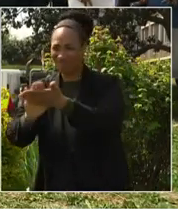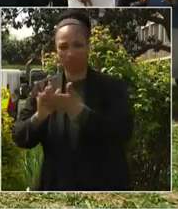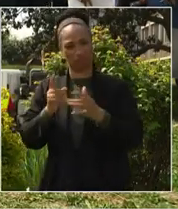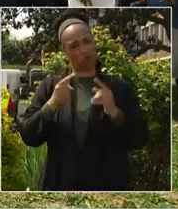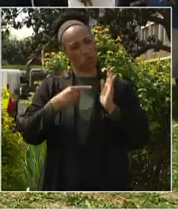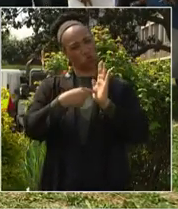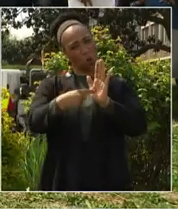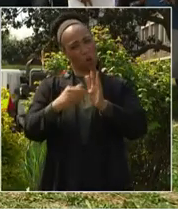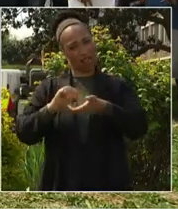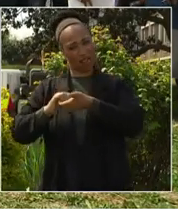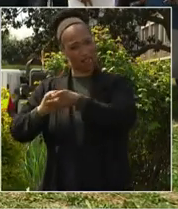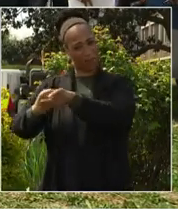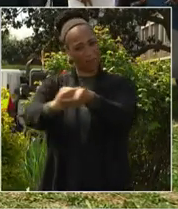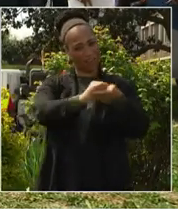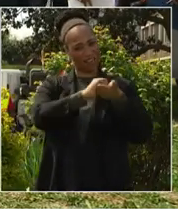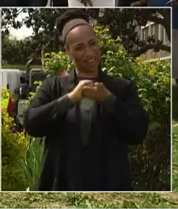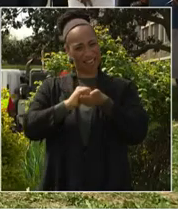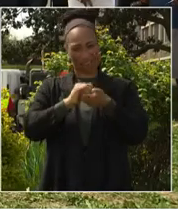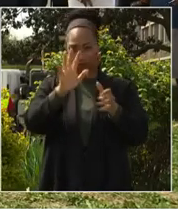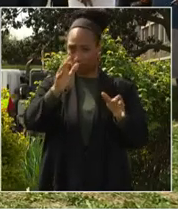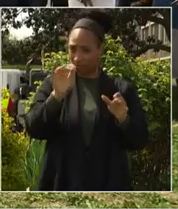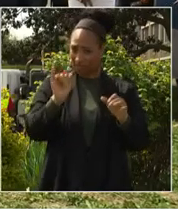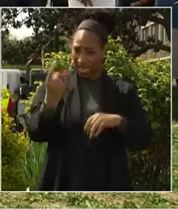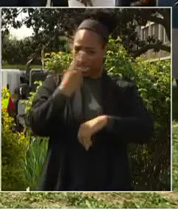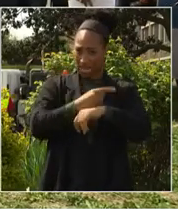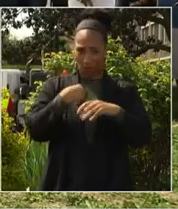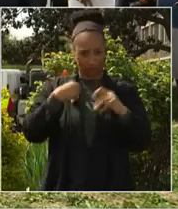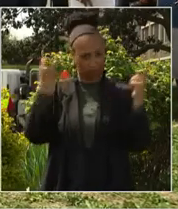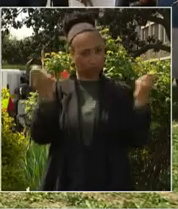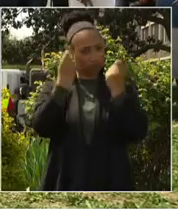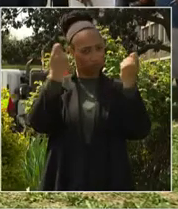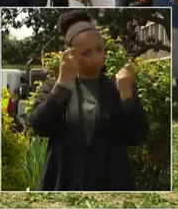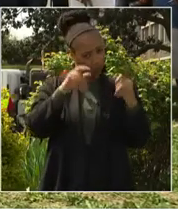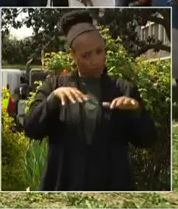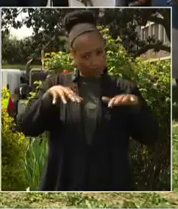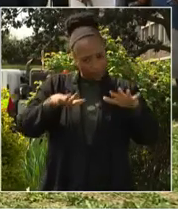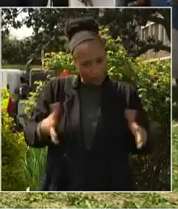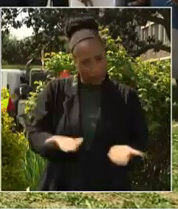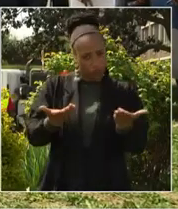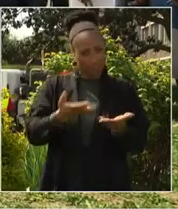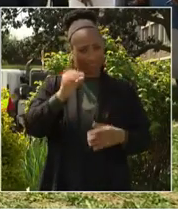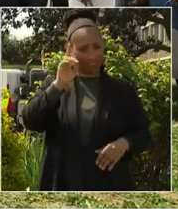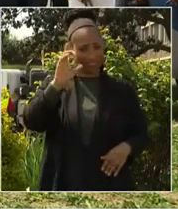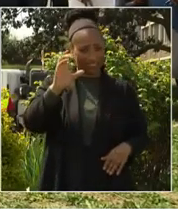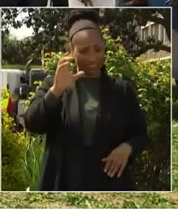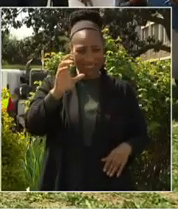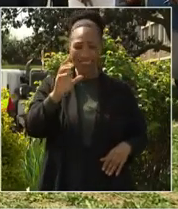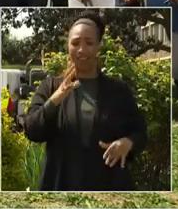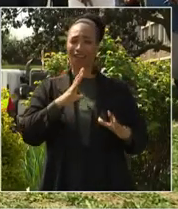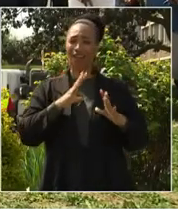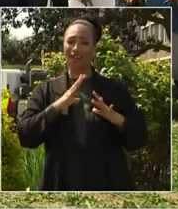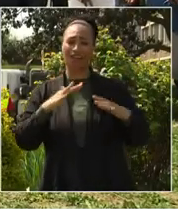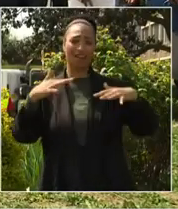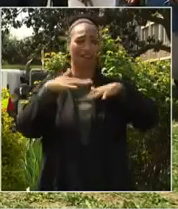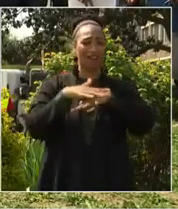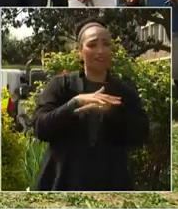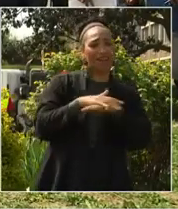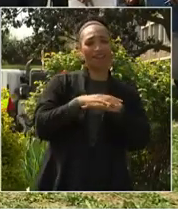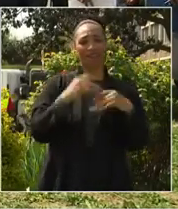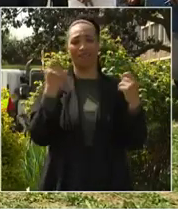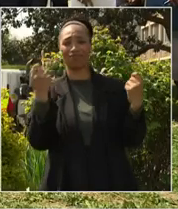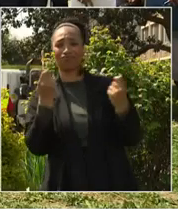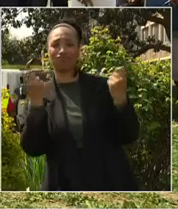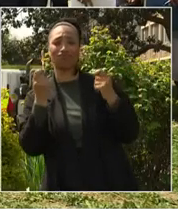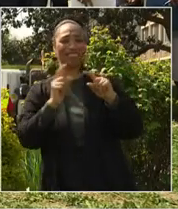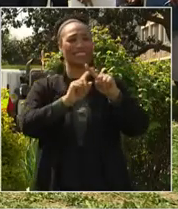of celebrations across the city, block parties and gatherings. All are ways for us to